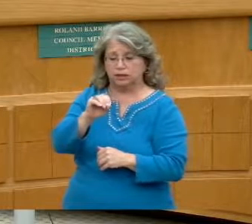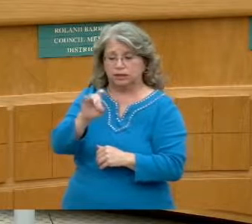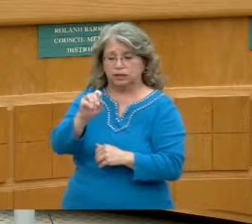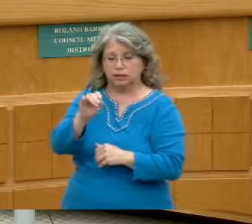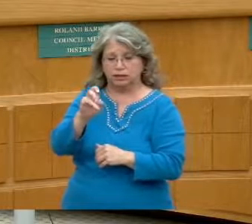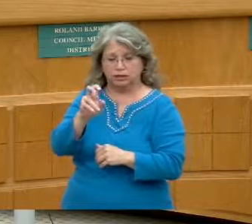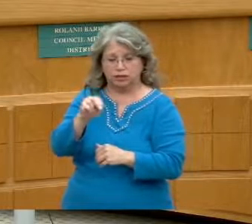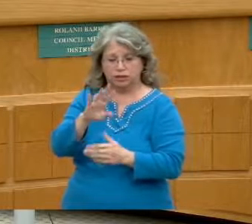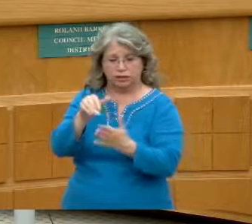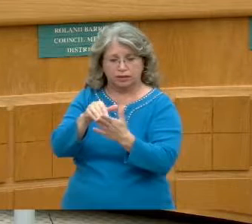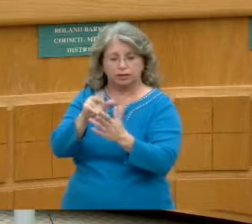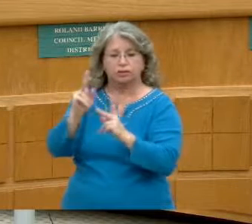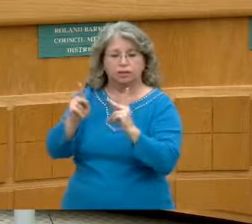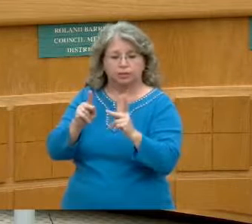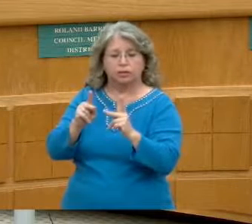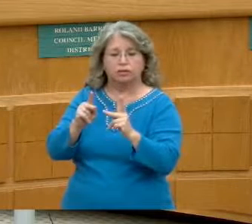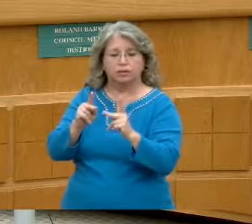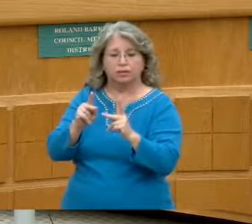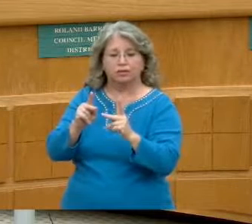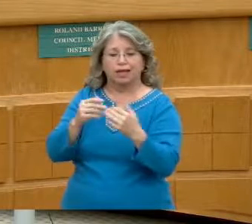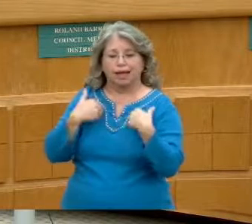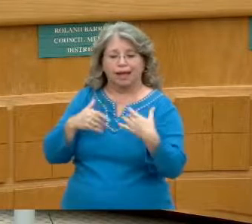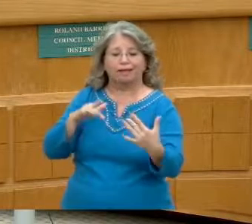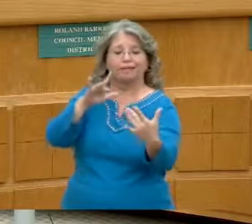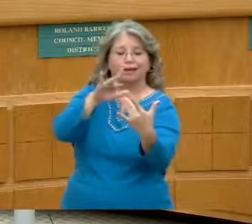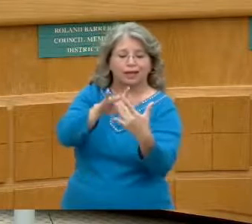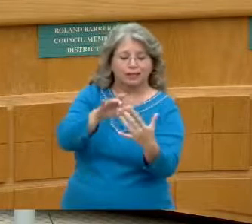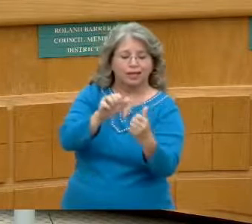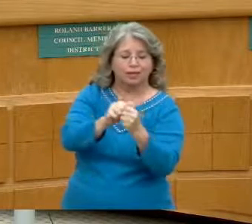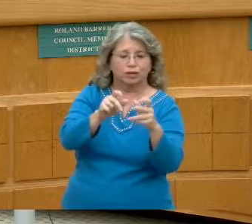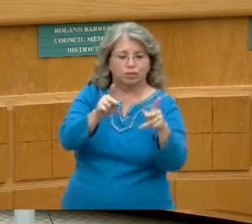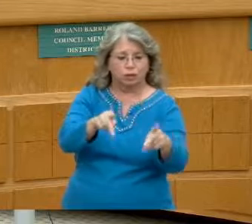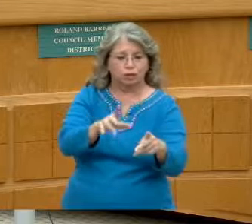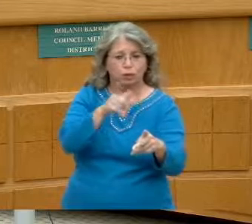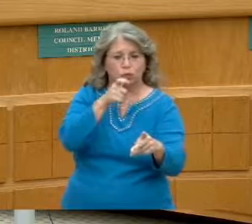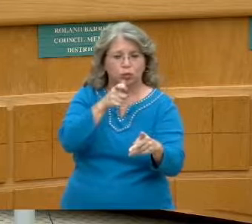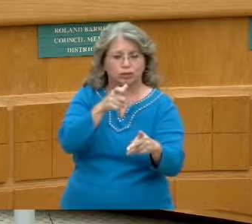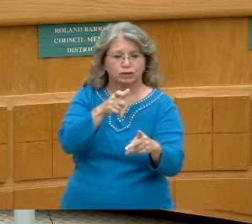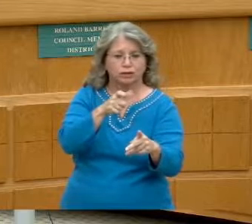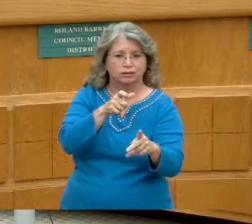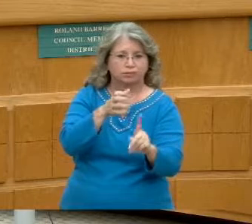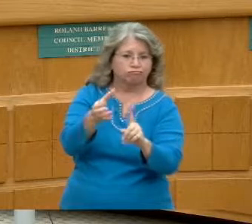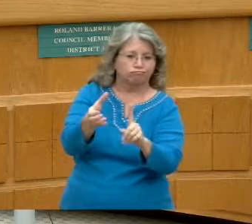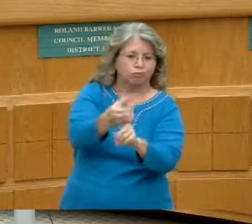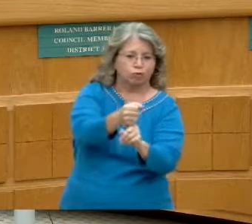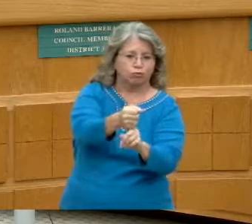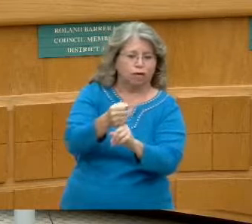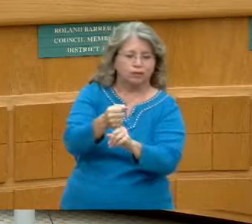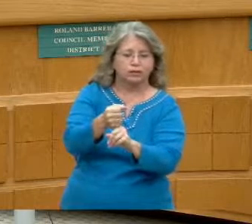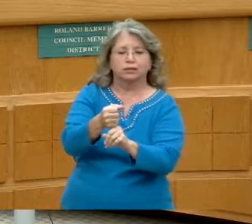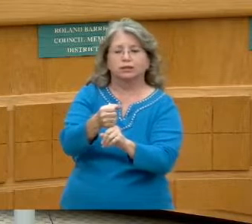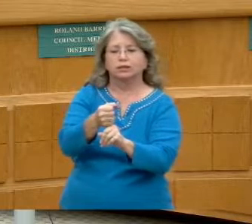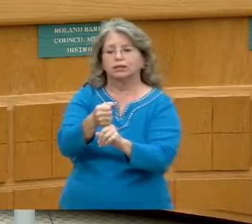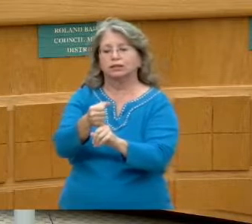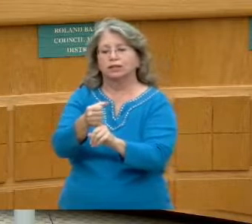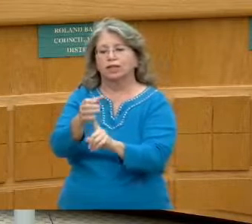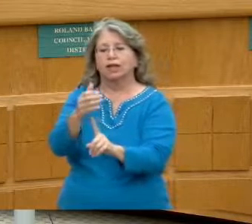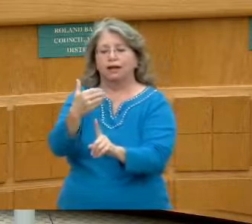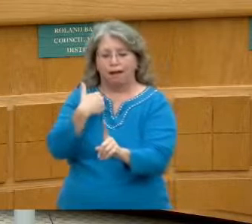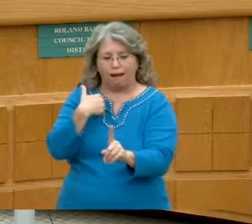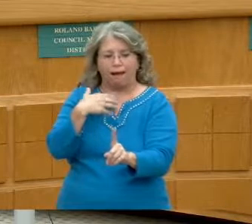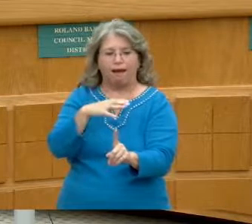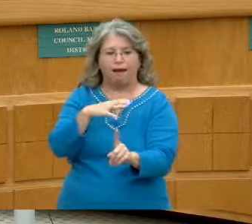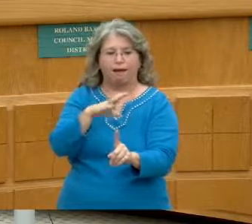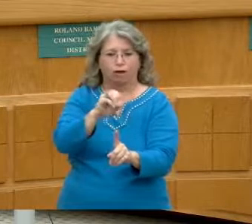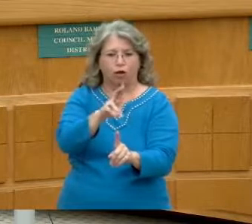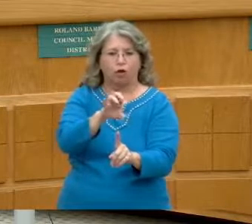in contact with a suspect who was arrested and later released, and he had COVID-19, so we put those folks in quarantine. But I'll